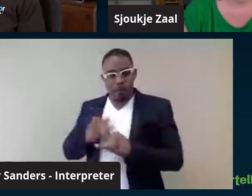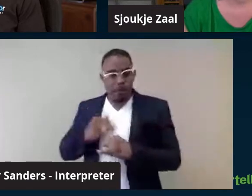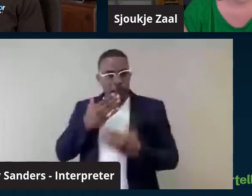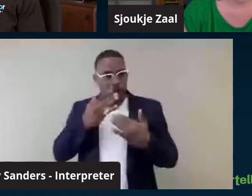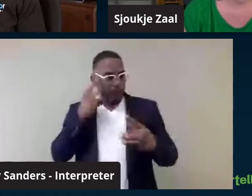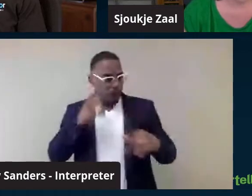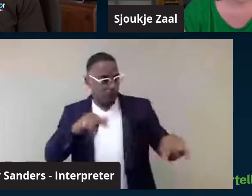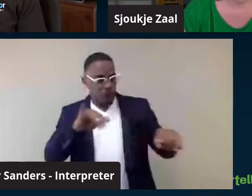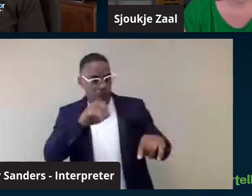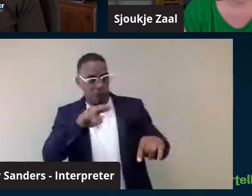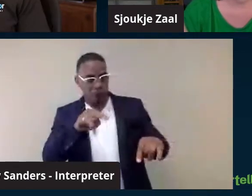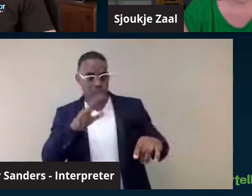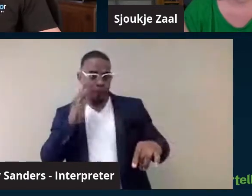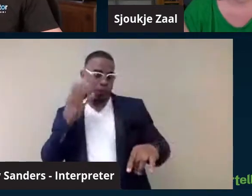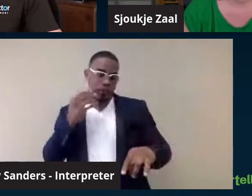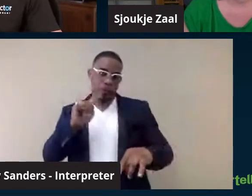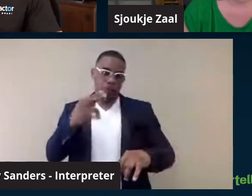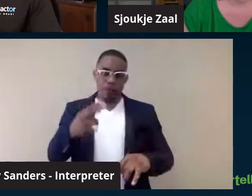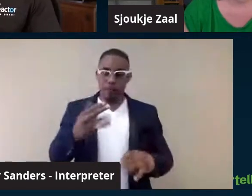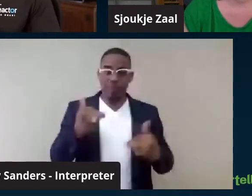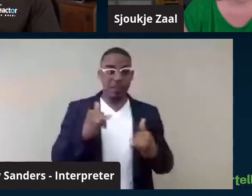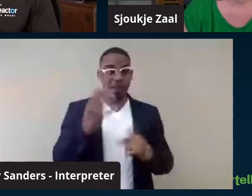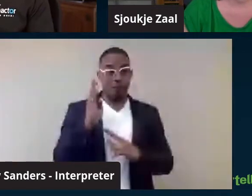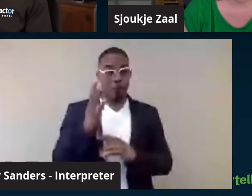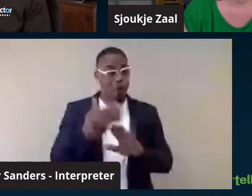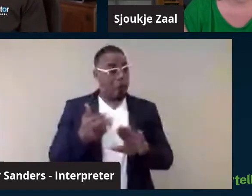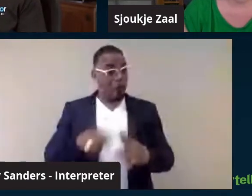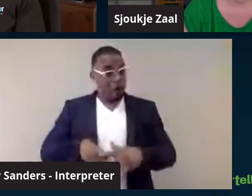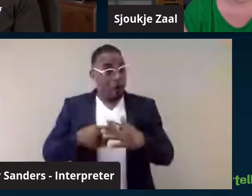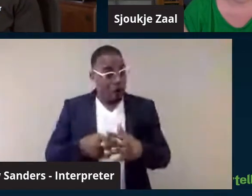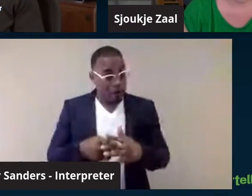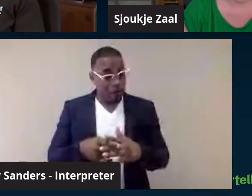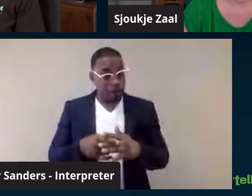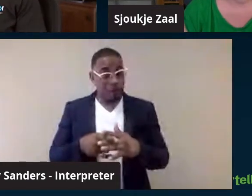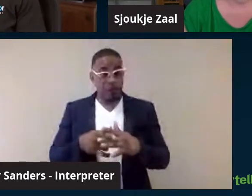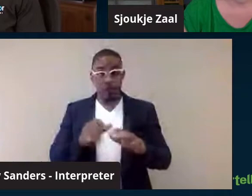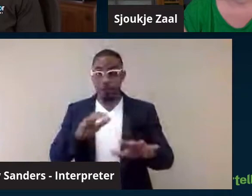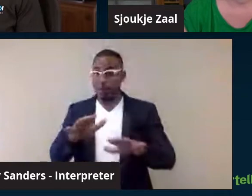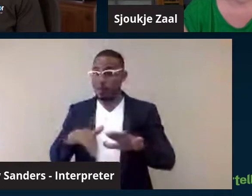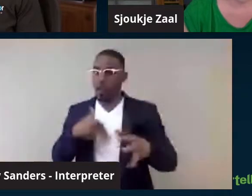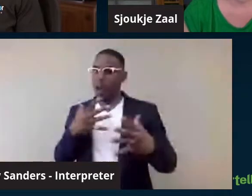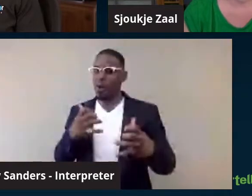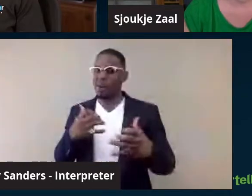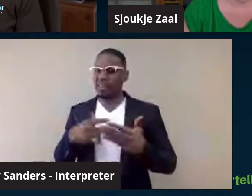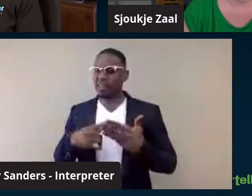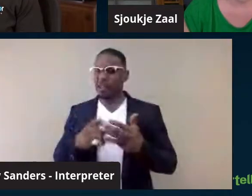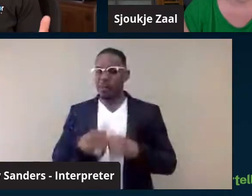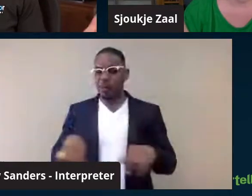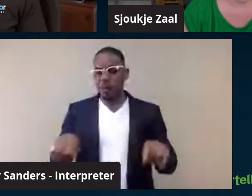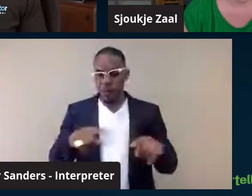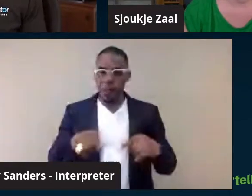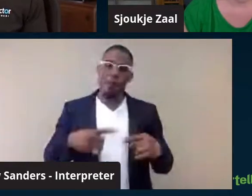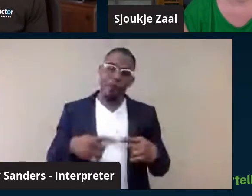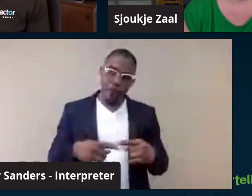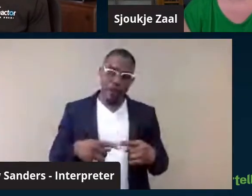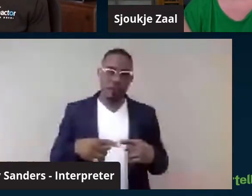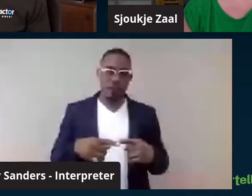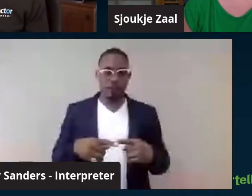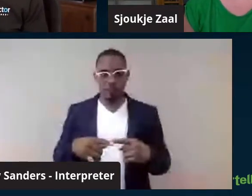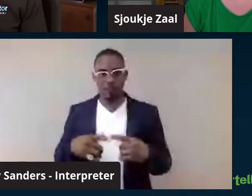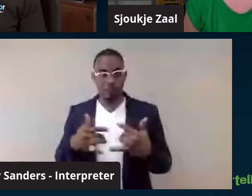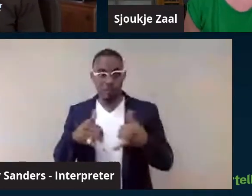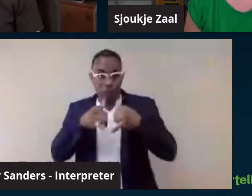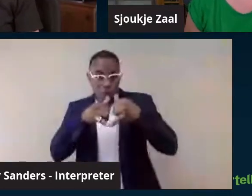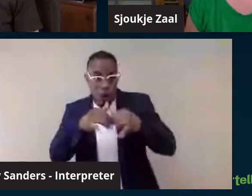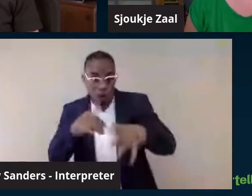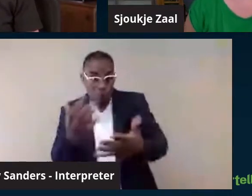Thursday. Still 4 minutes before we start, so I wanted to talk with you about the prizes you can win. You might